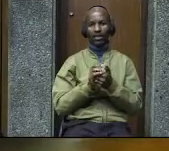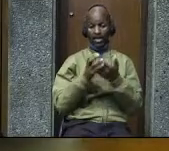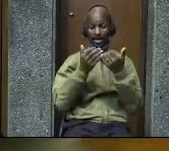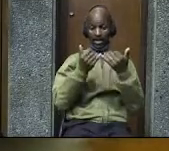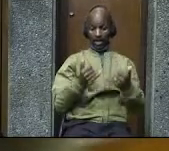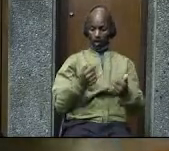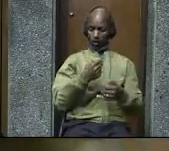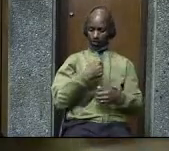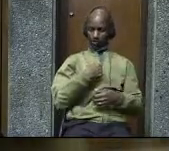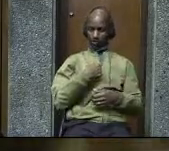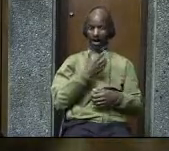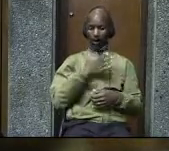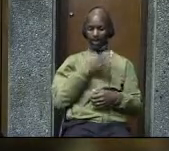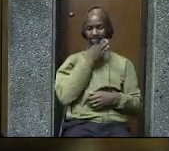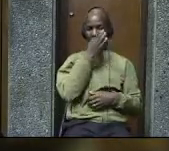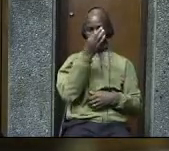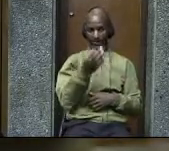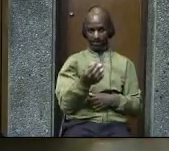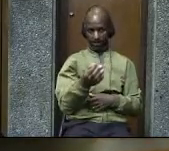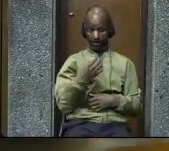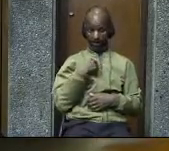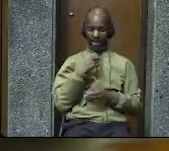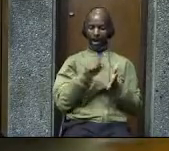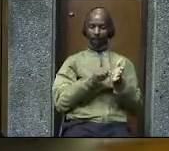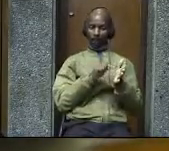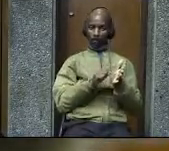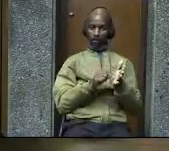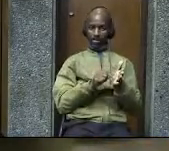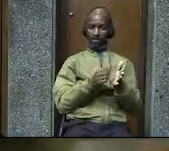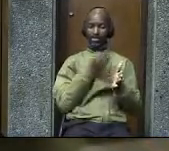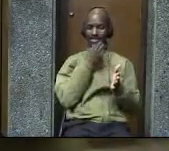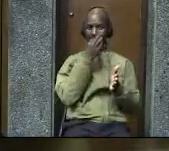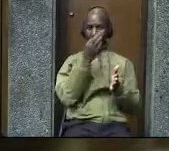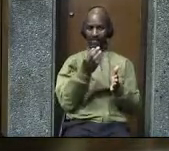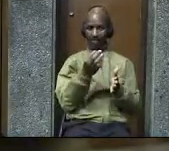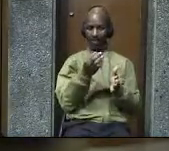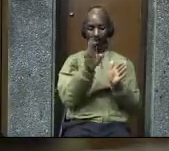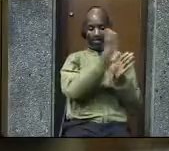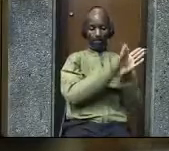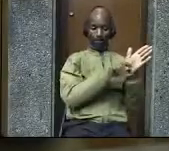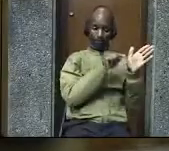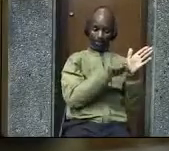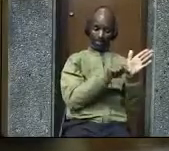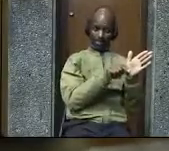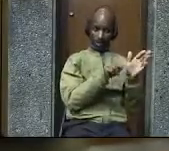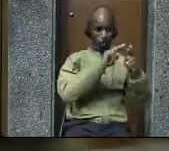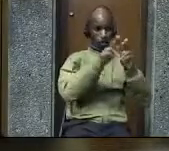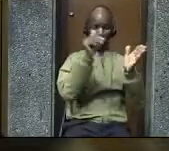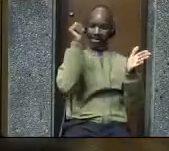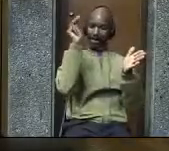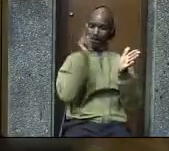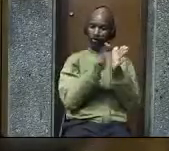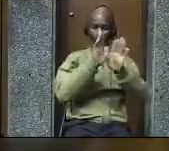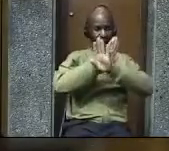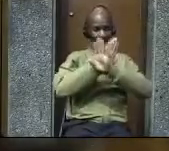So Mina, I will vote ukuthi the bill should not appropriate